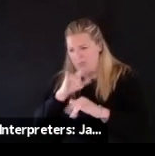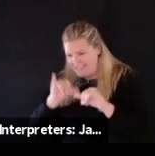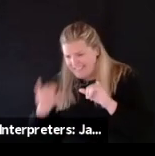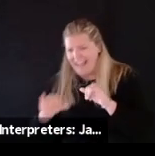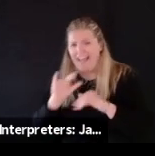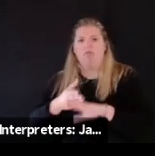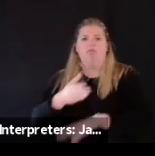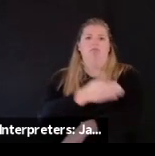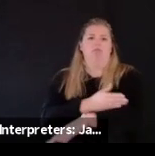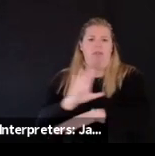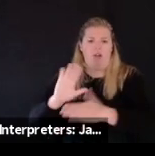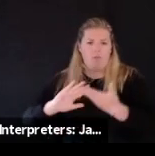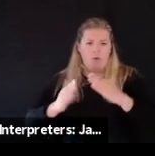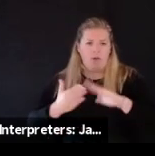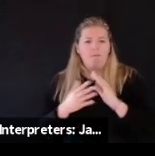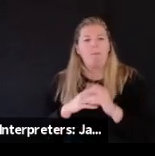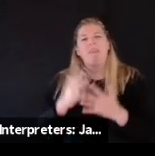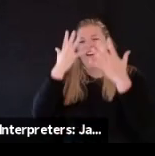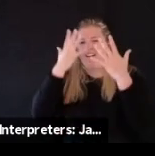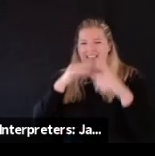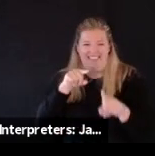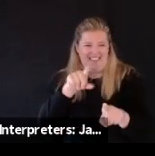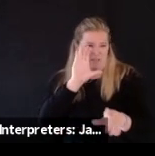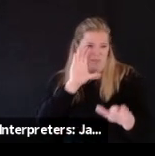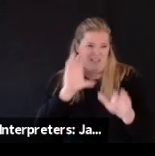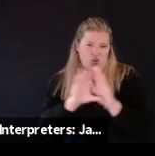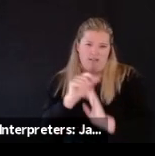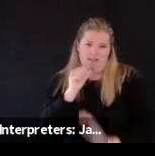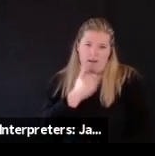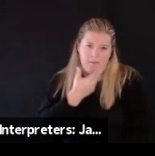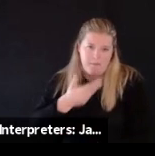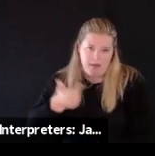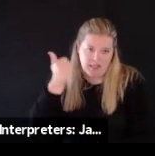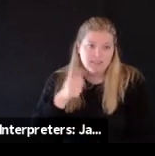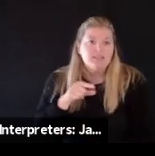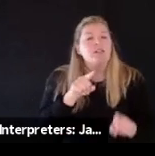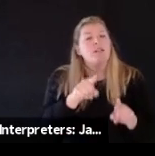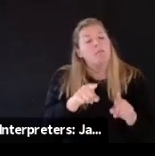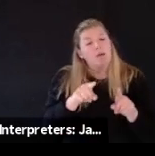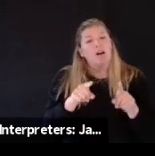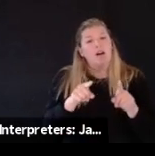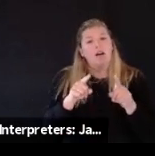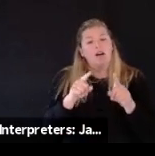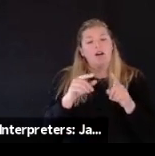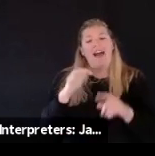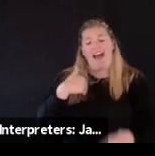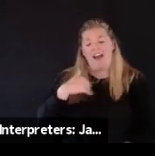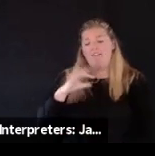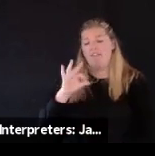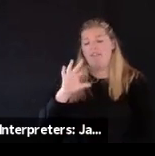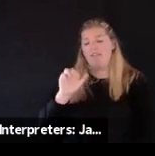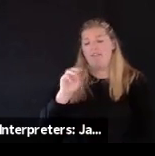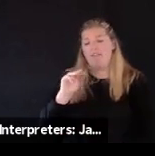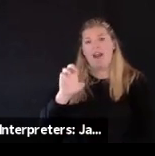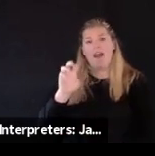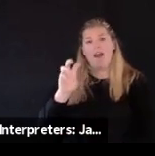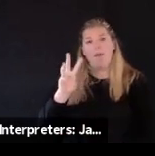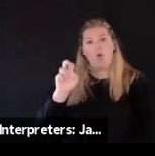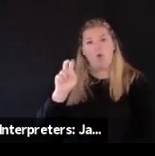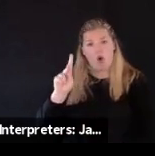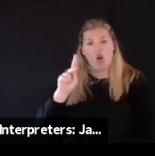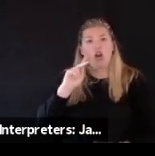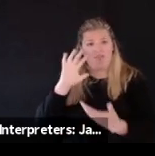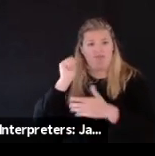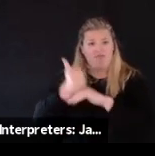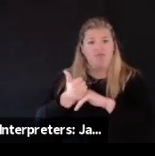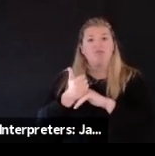This is, unfortunately, it's not the best image, but I want you to know that there is a framework that exists that has been revised by Hong and